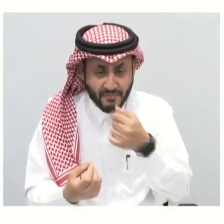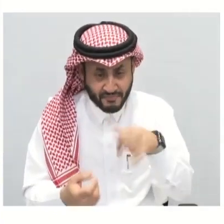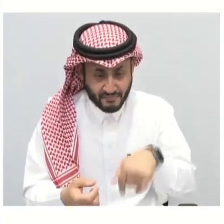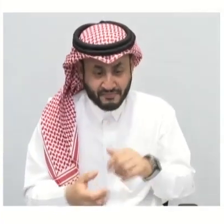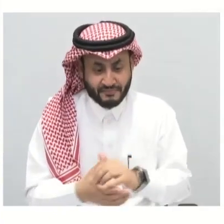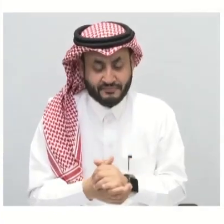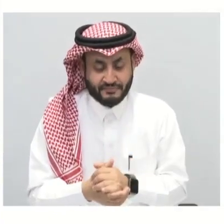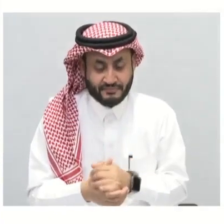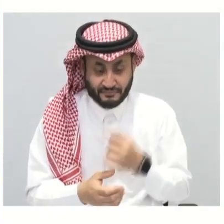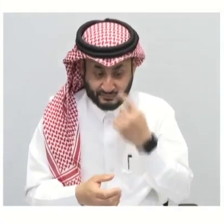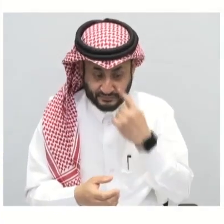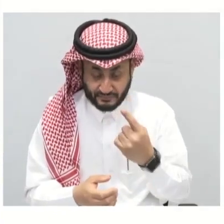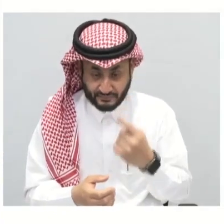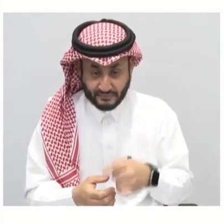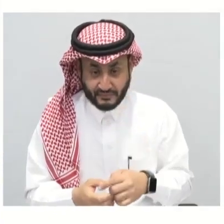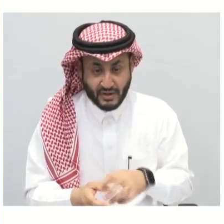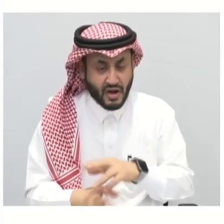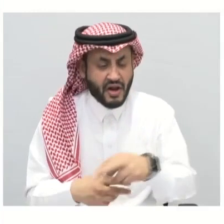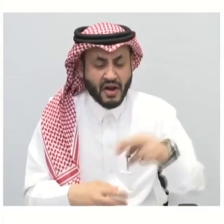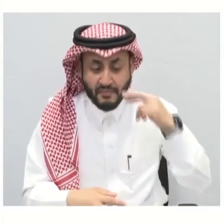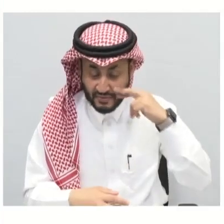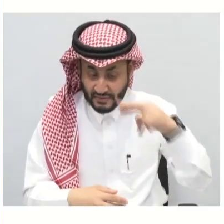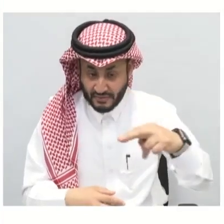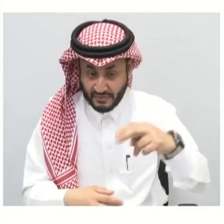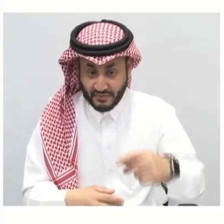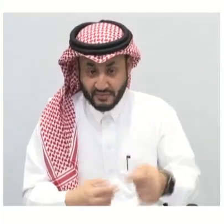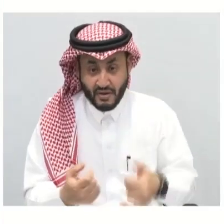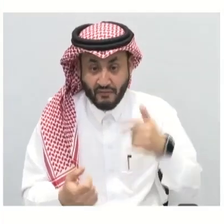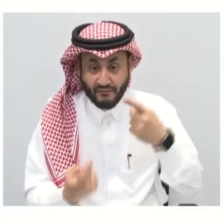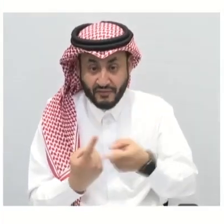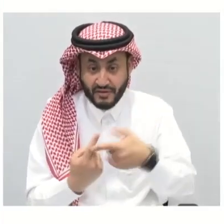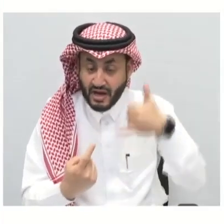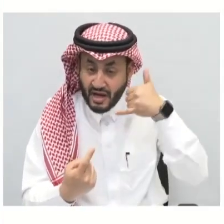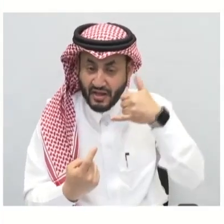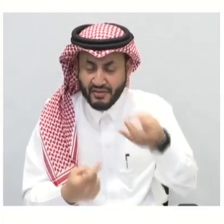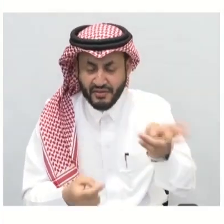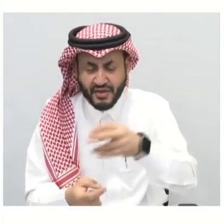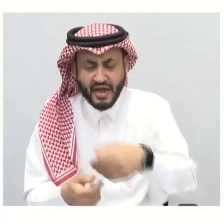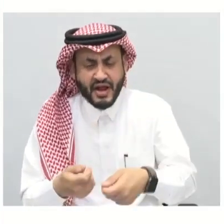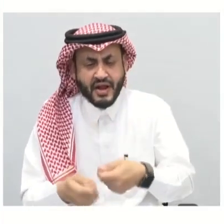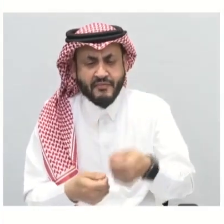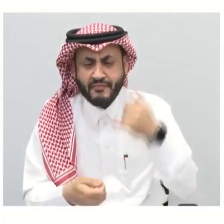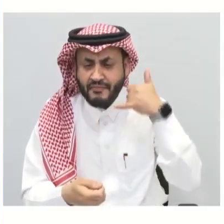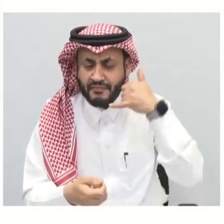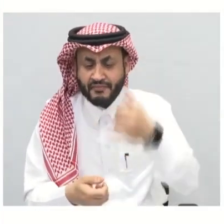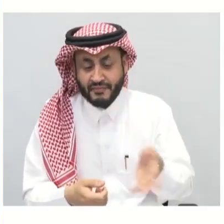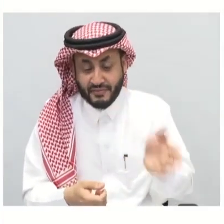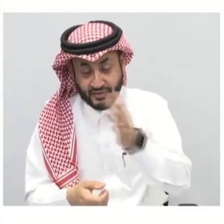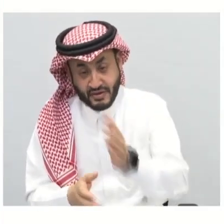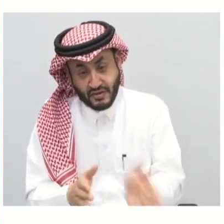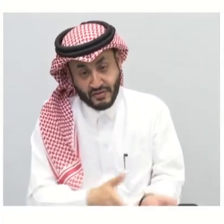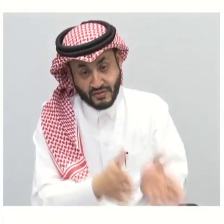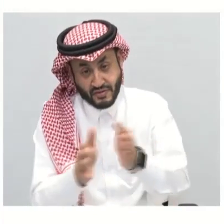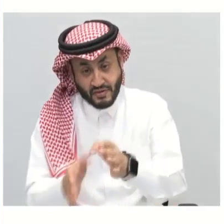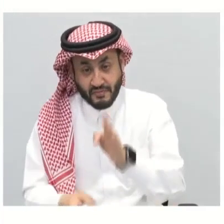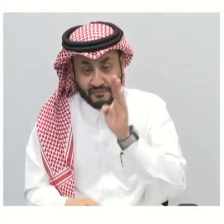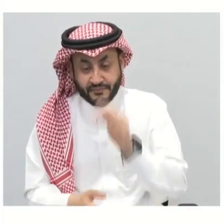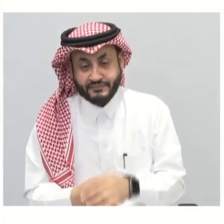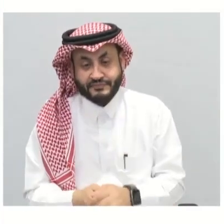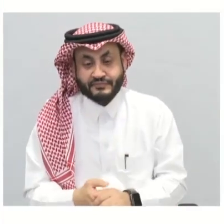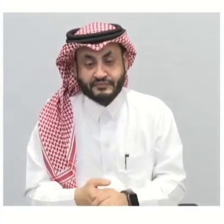as we can see here, the first thing, calling, the second thing is booking. After this, we'll go to Monday and see what is the